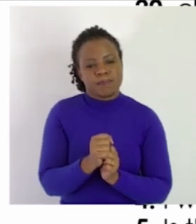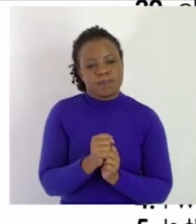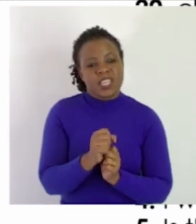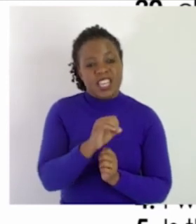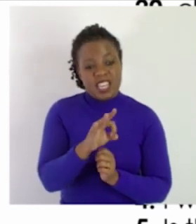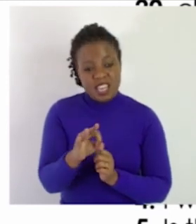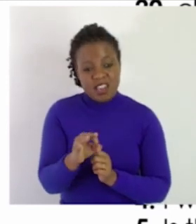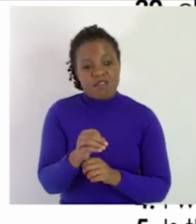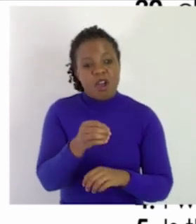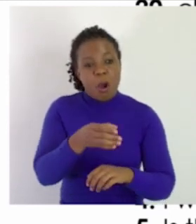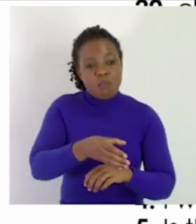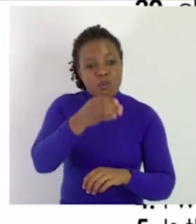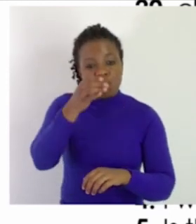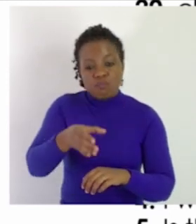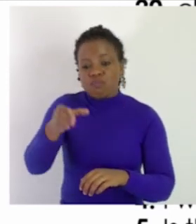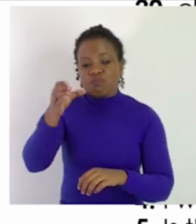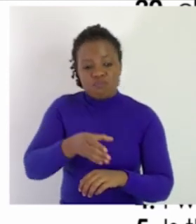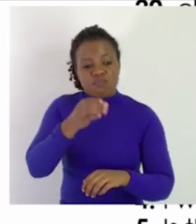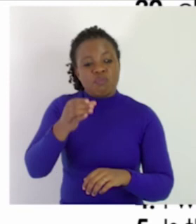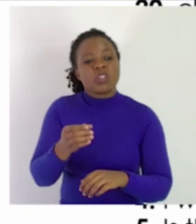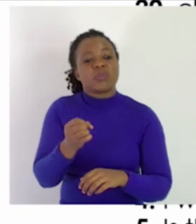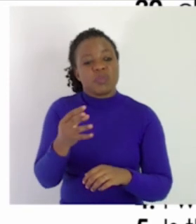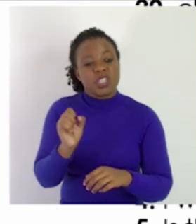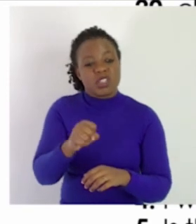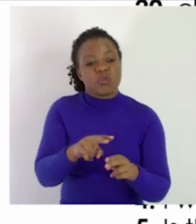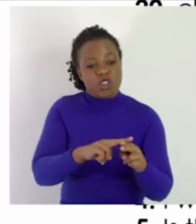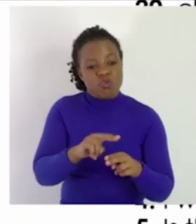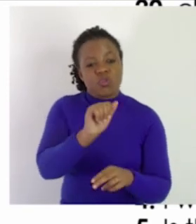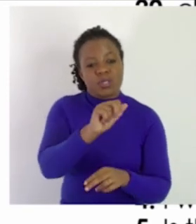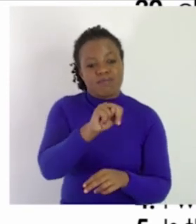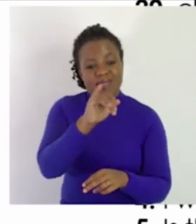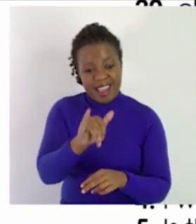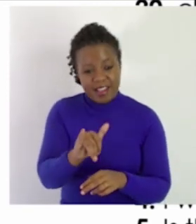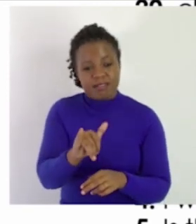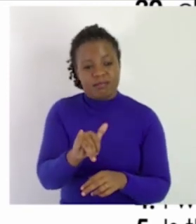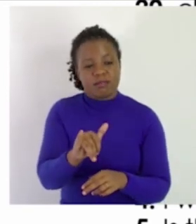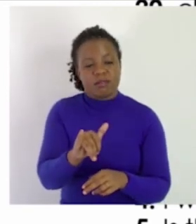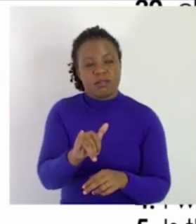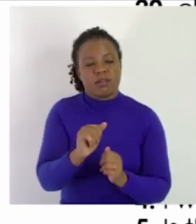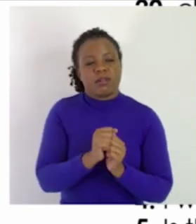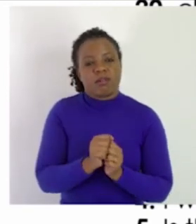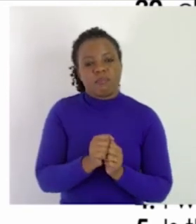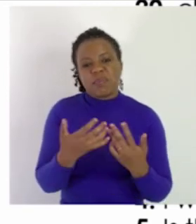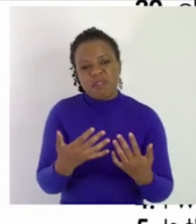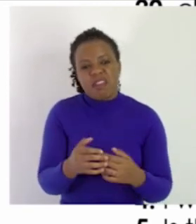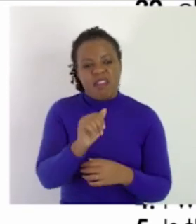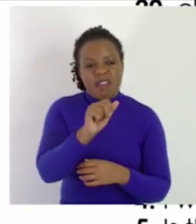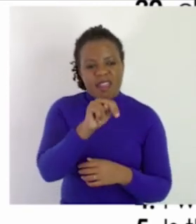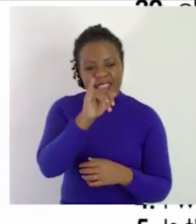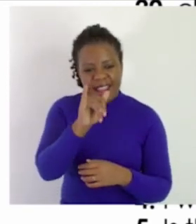need any bottle of milk. We don't need any cup of